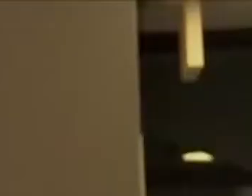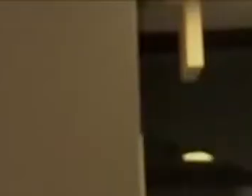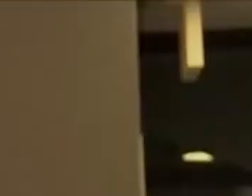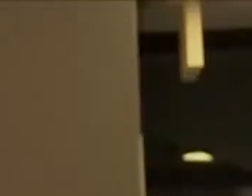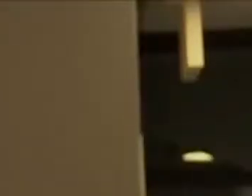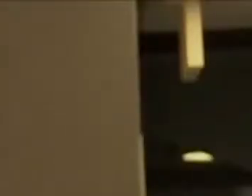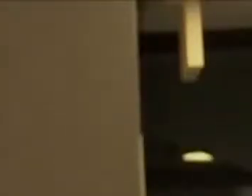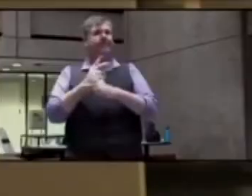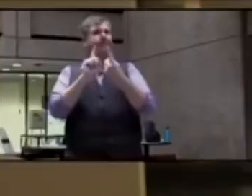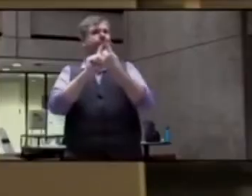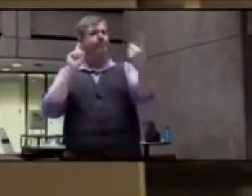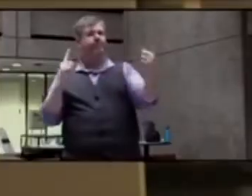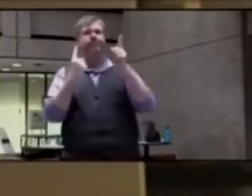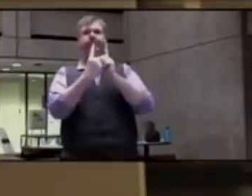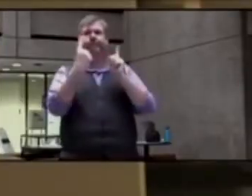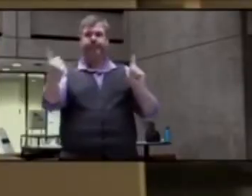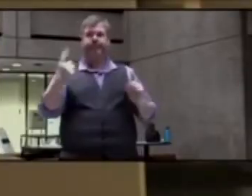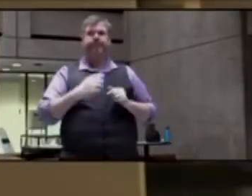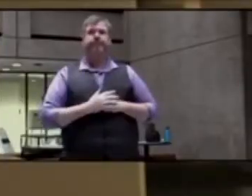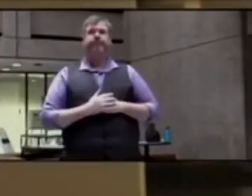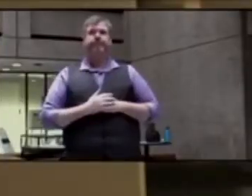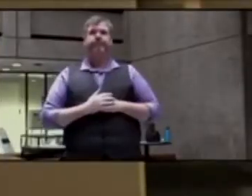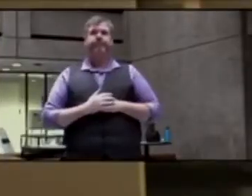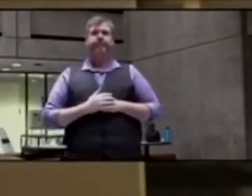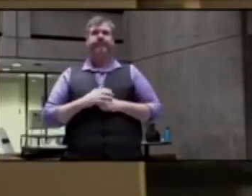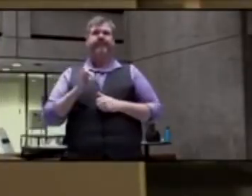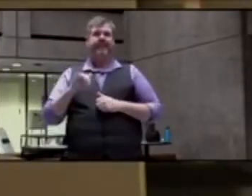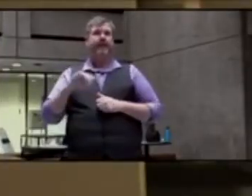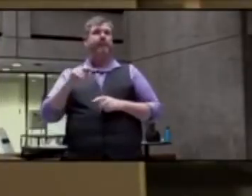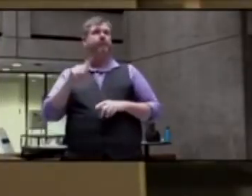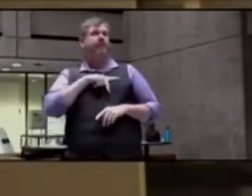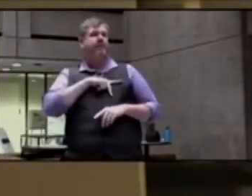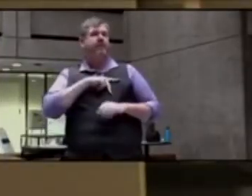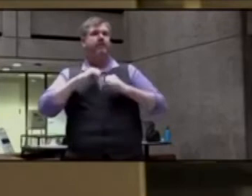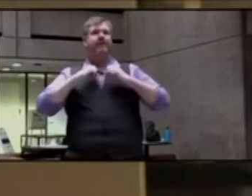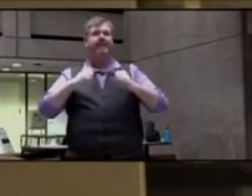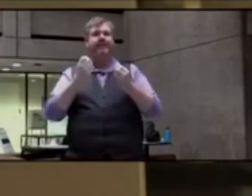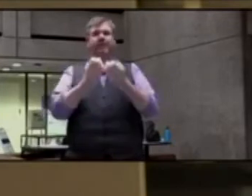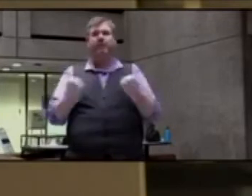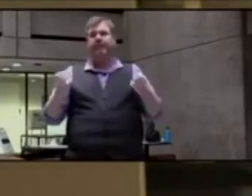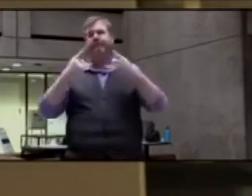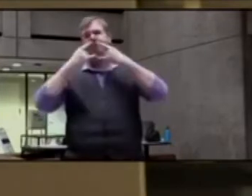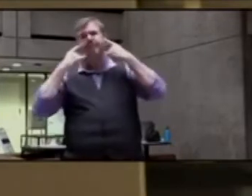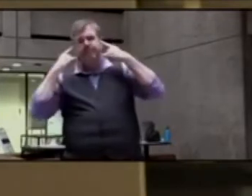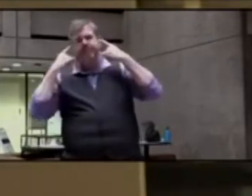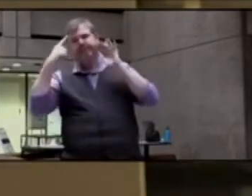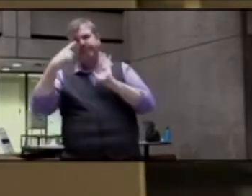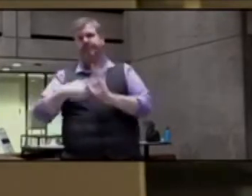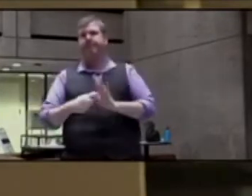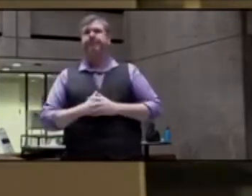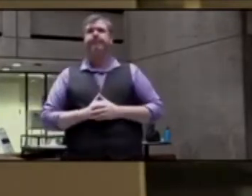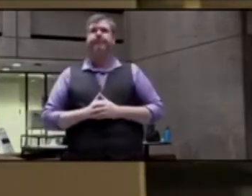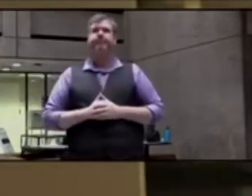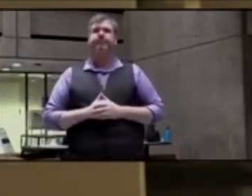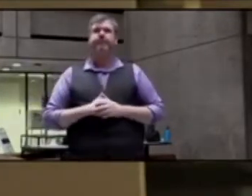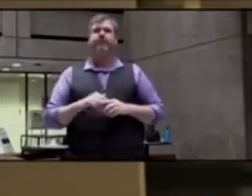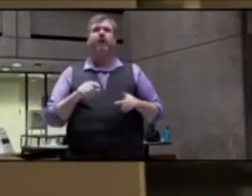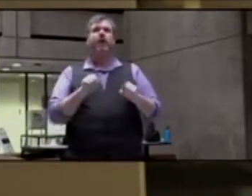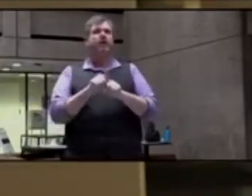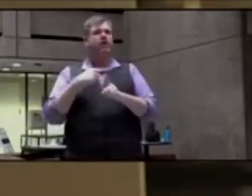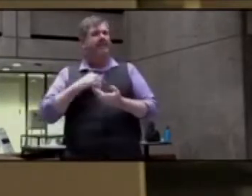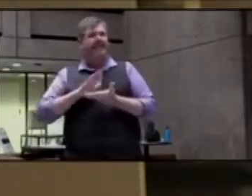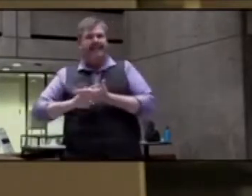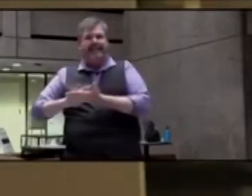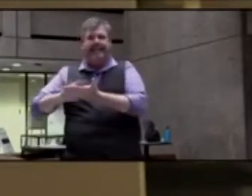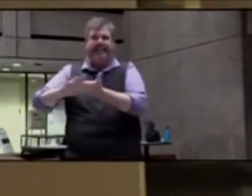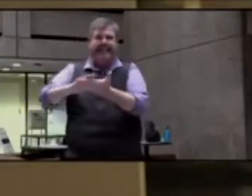We are using personal protective equipment, PPE such as masks. And we are sanitizing our voting equipment